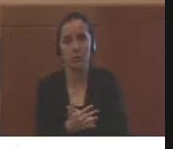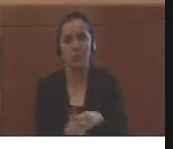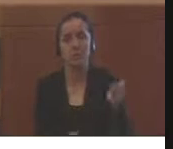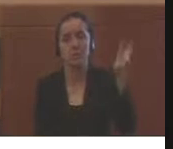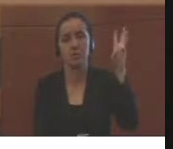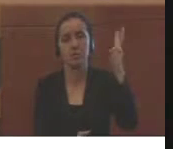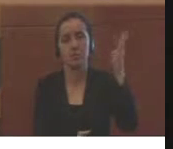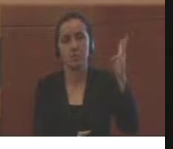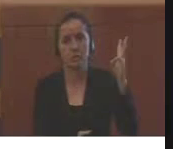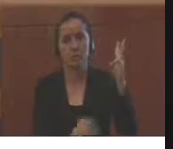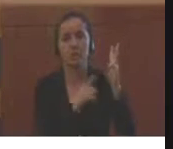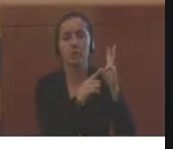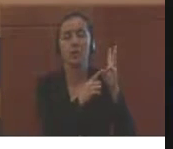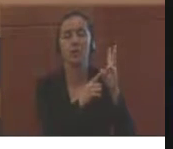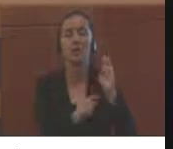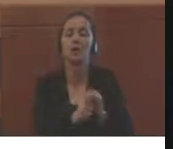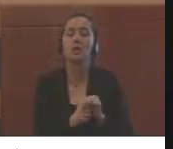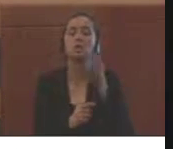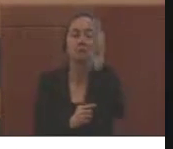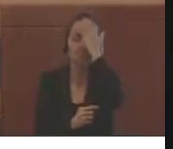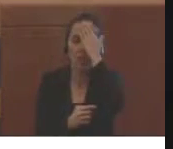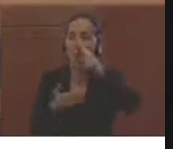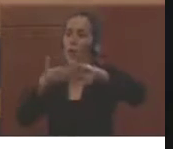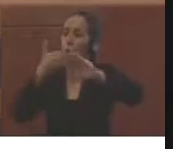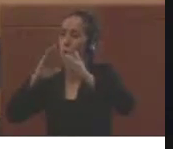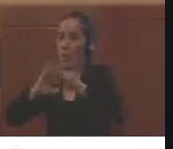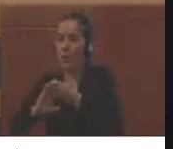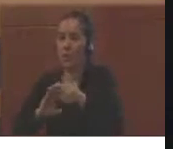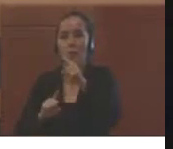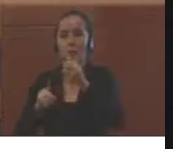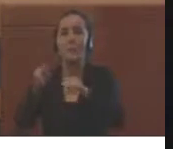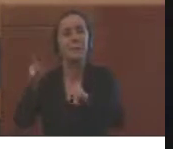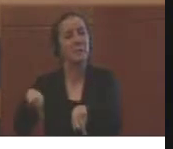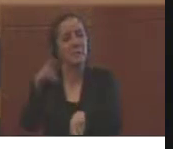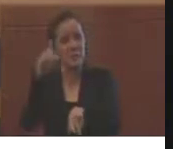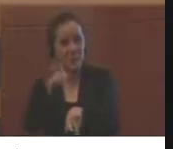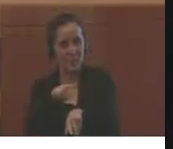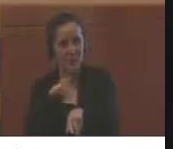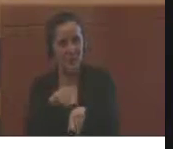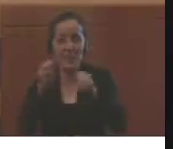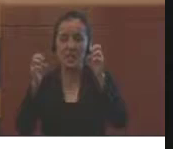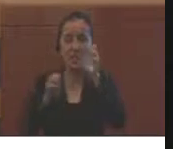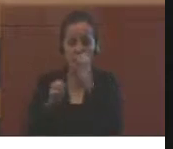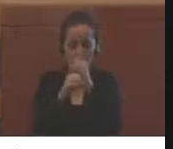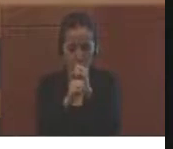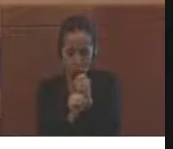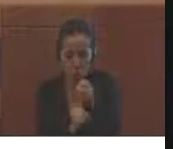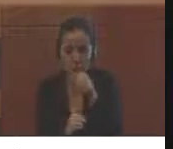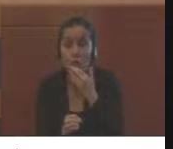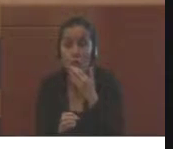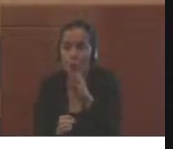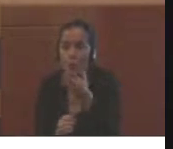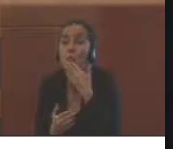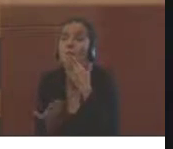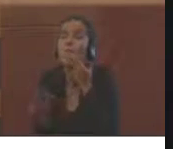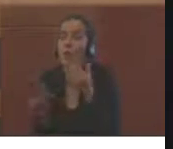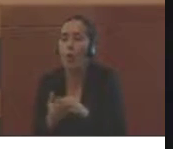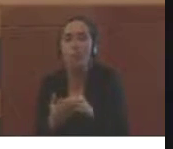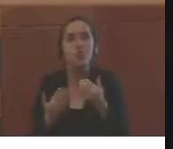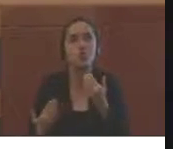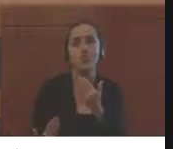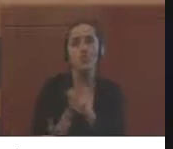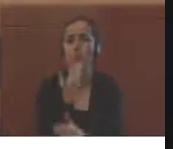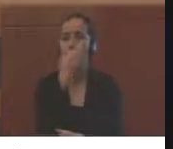16. Value the contributions of the scientific and academic community in generating knowledge and technological development for